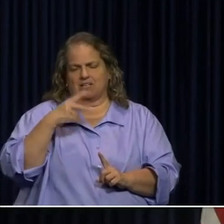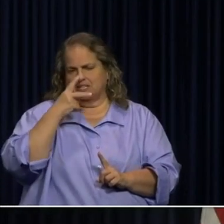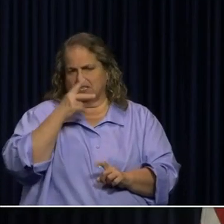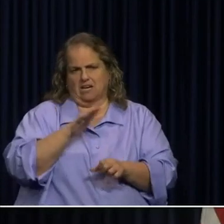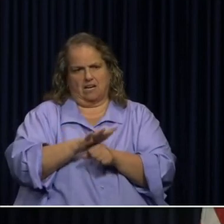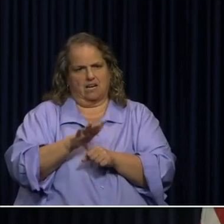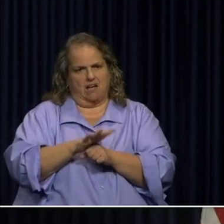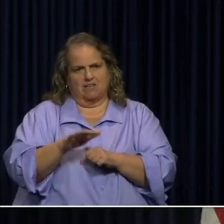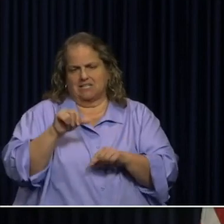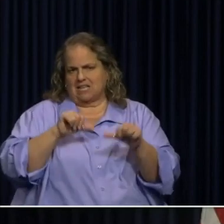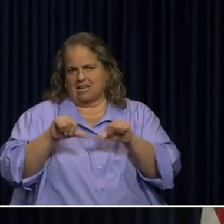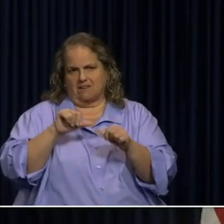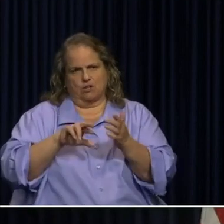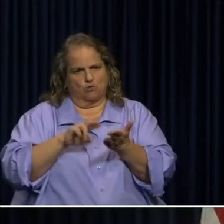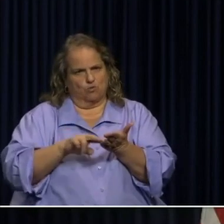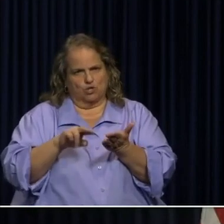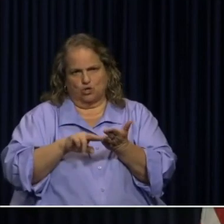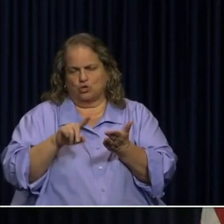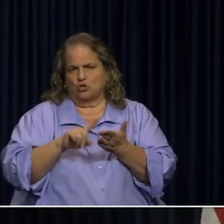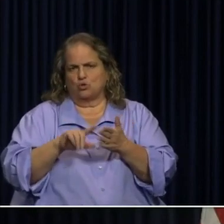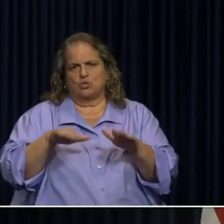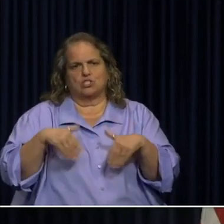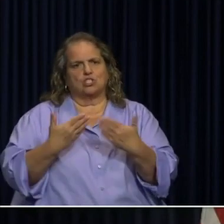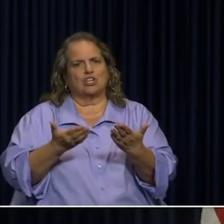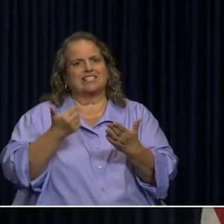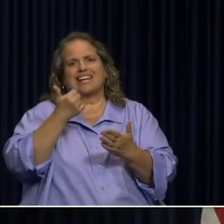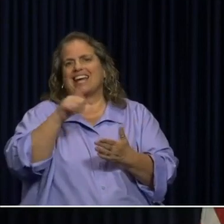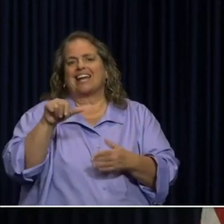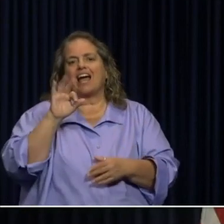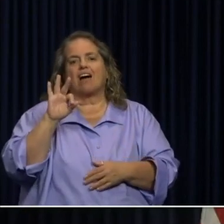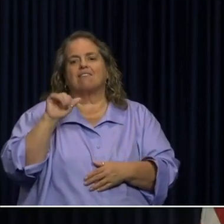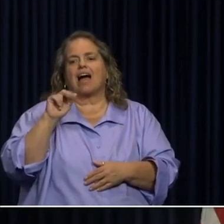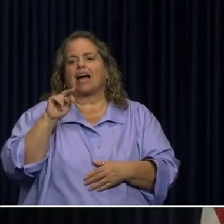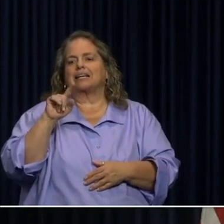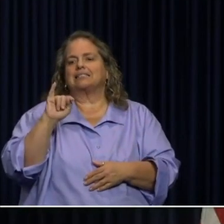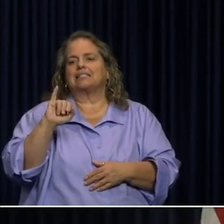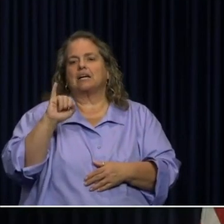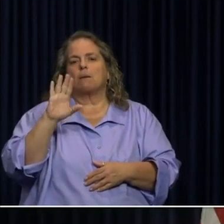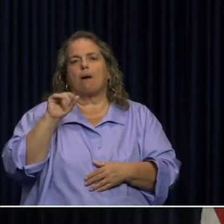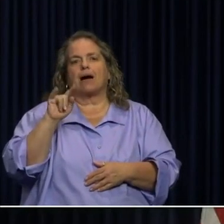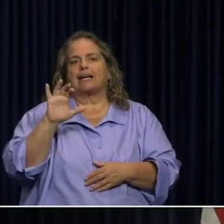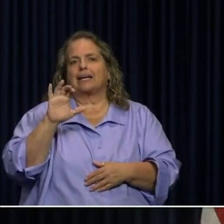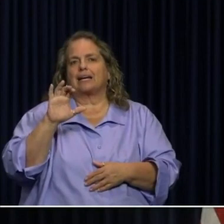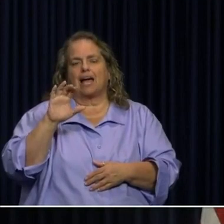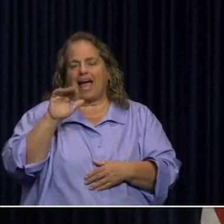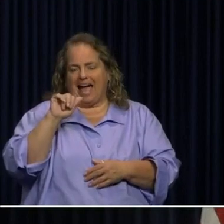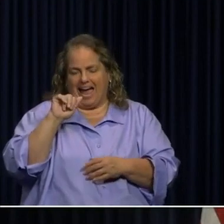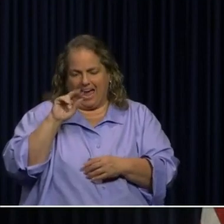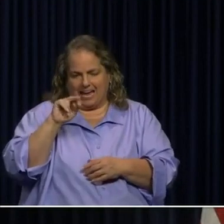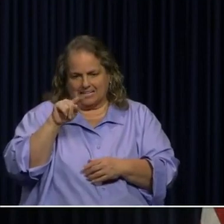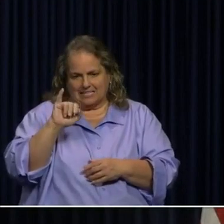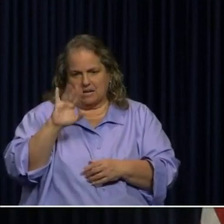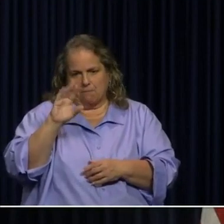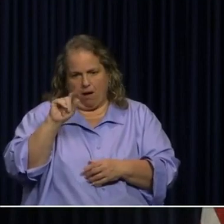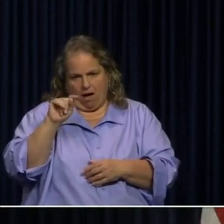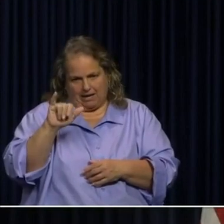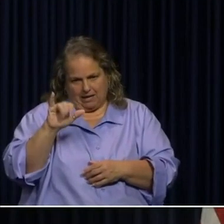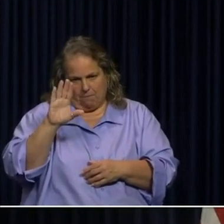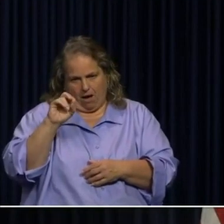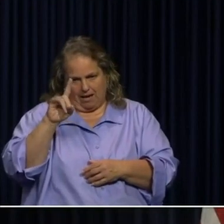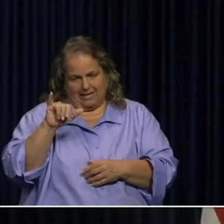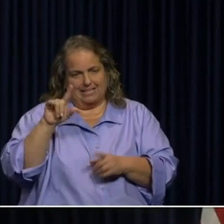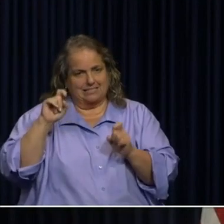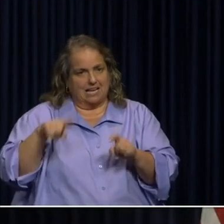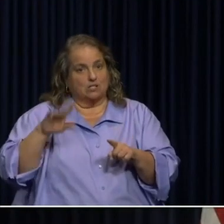enough scientific research to suggest that any of these antibody tests will be a game changer. Now, I like that they're